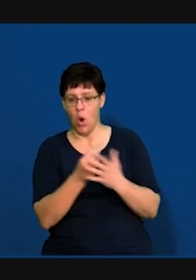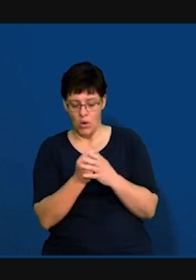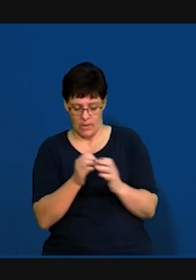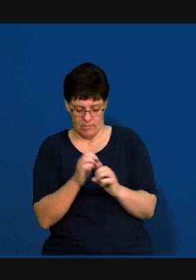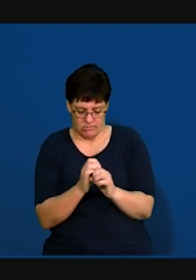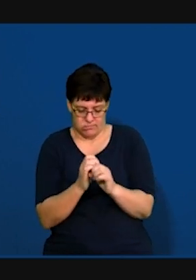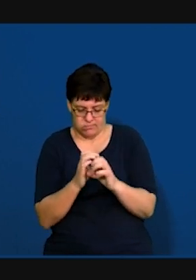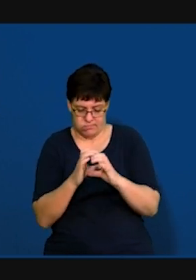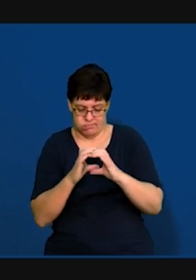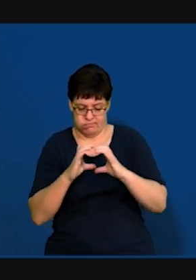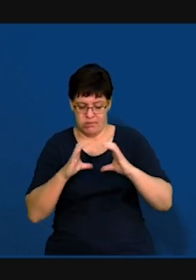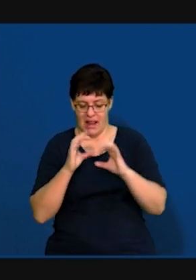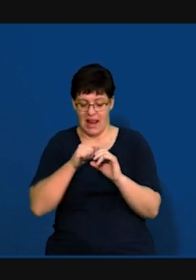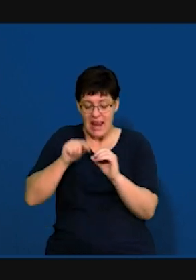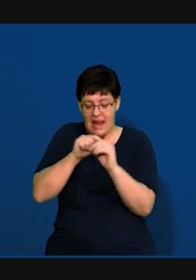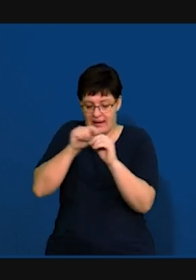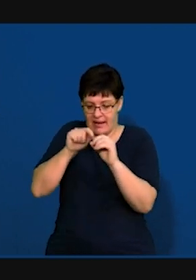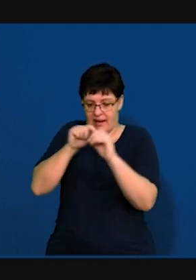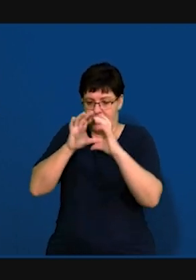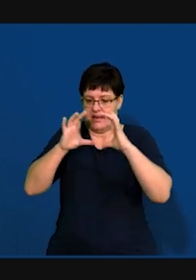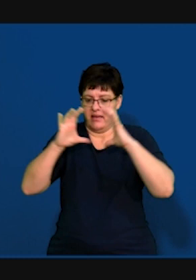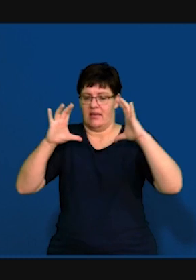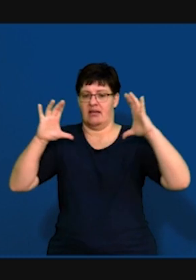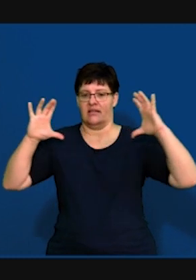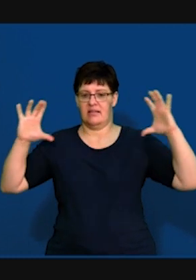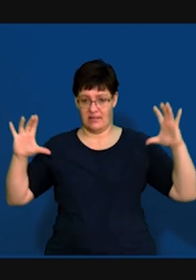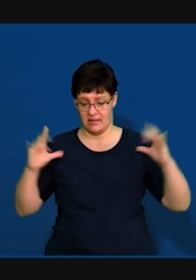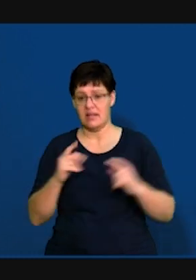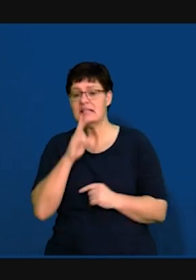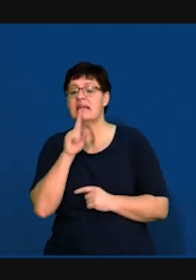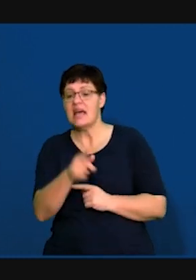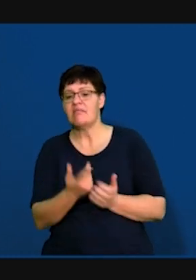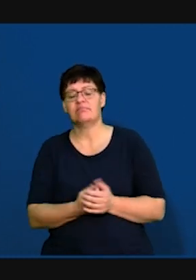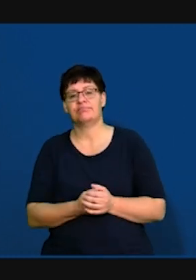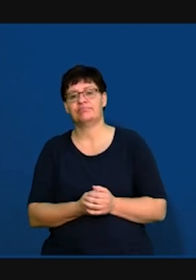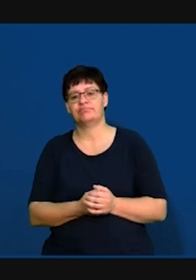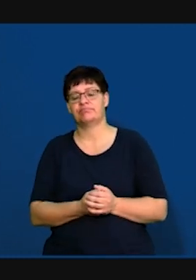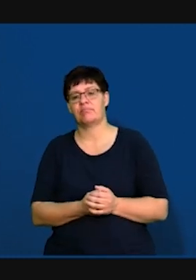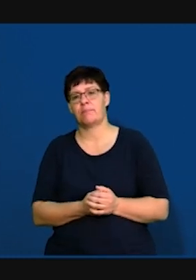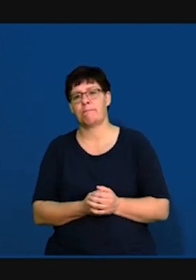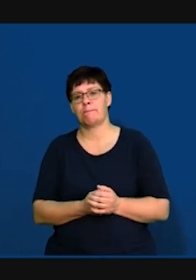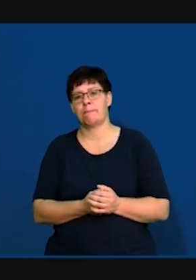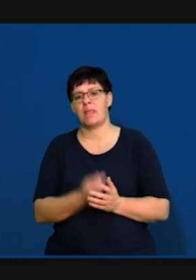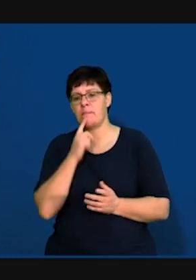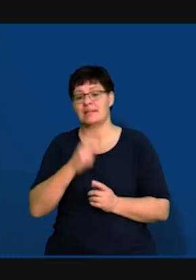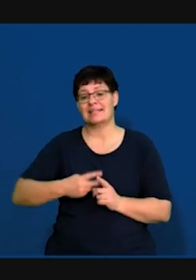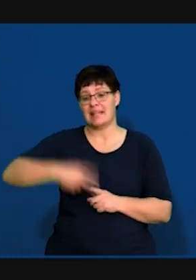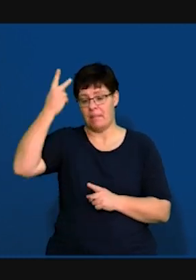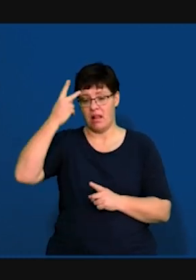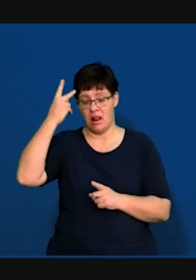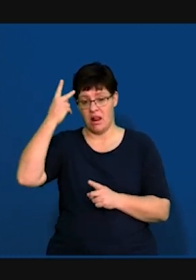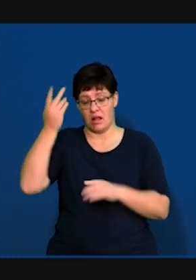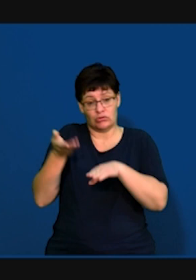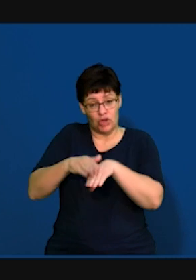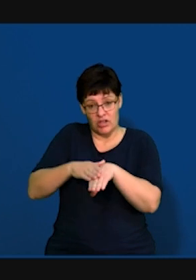electric field lines is indicative of that. So if we say, for argument's sake, we double the charge, then